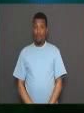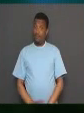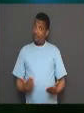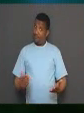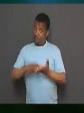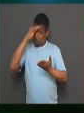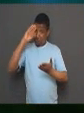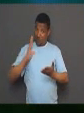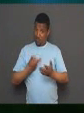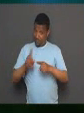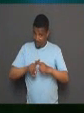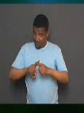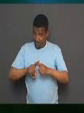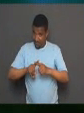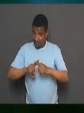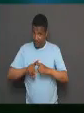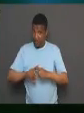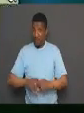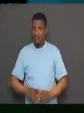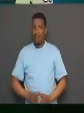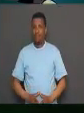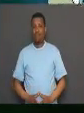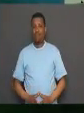Let's get back to our lesson.